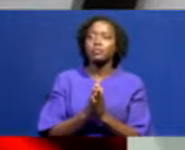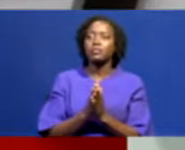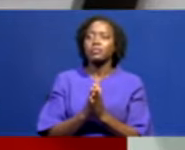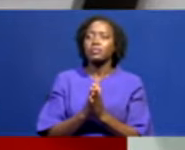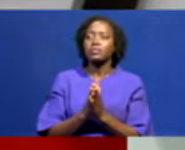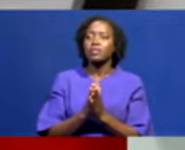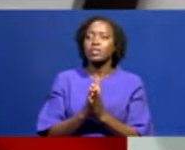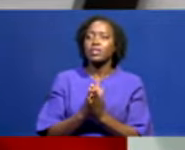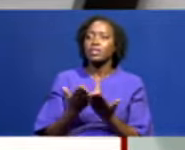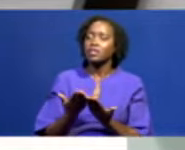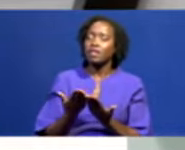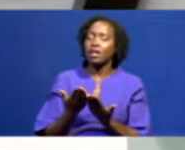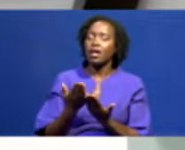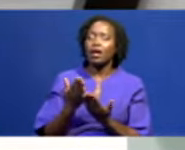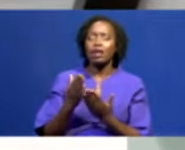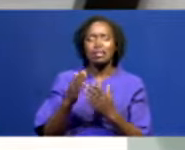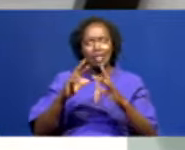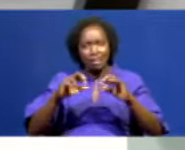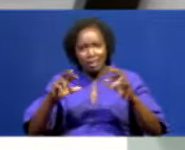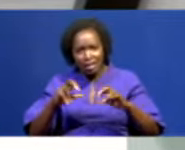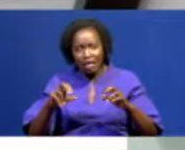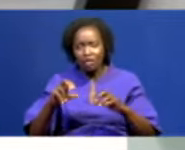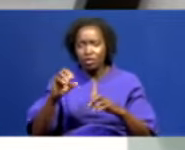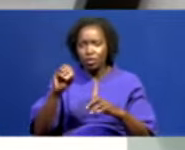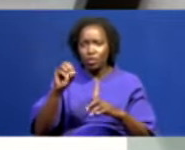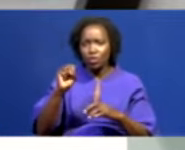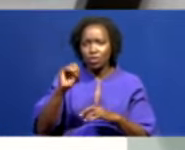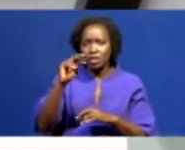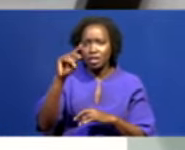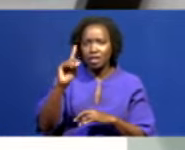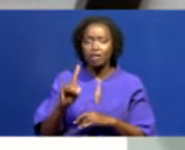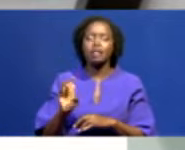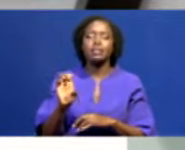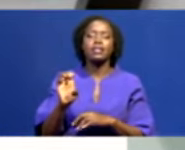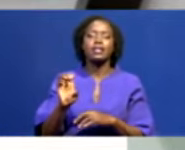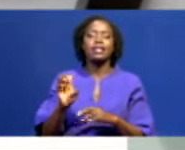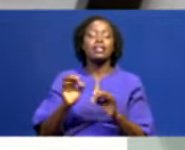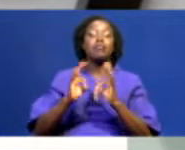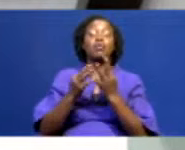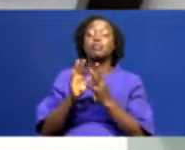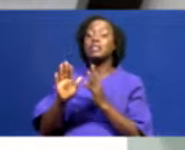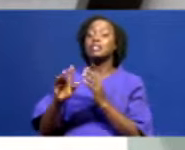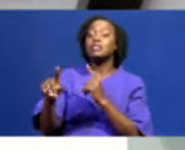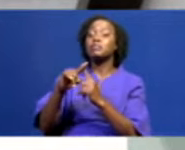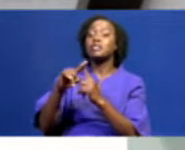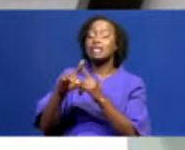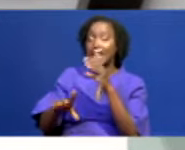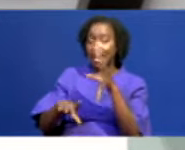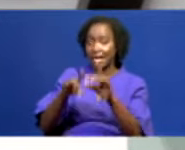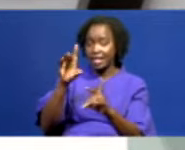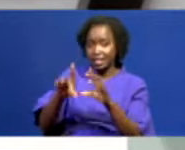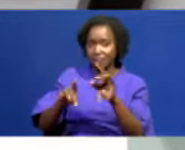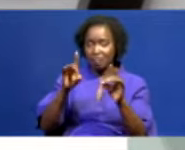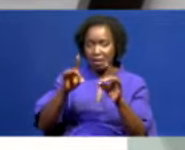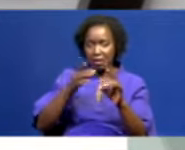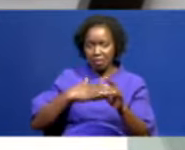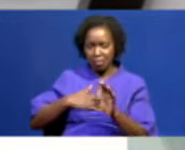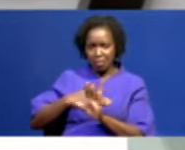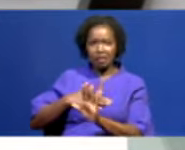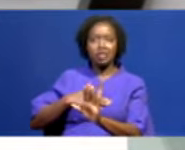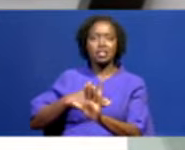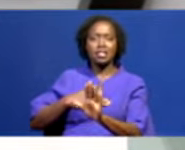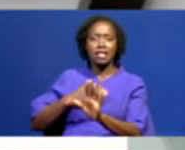Osinde has ended in tragedy after his family positively identified his body. The body of the